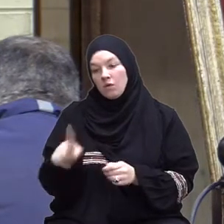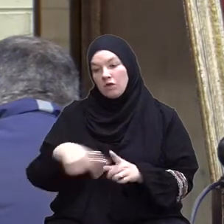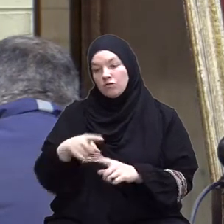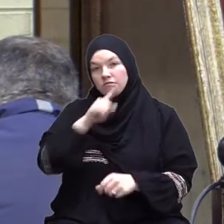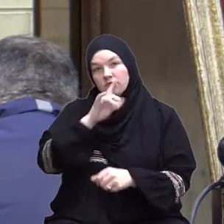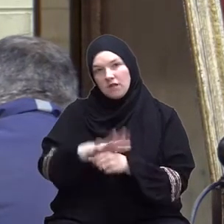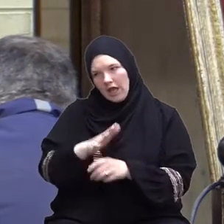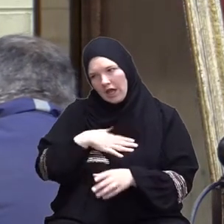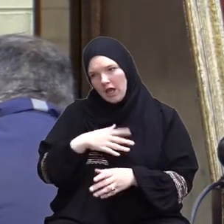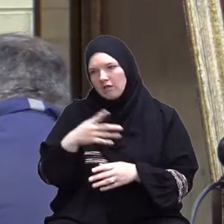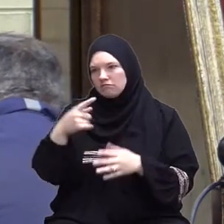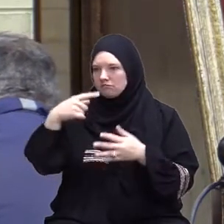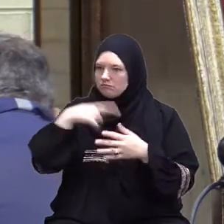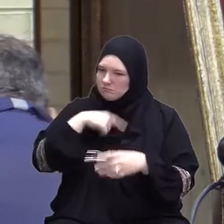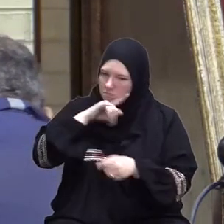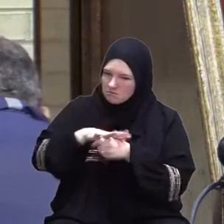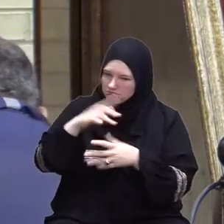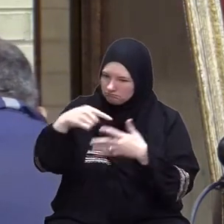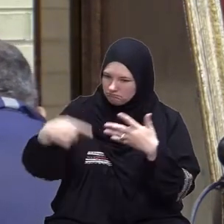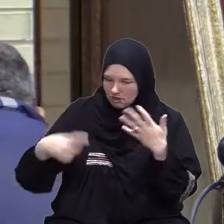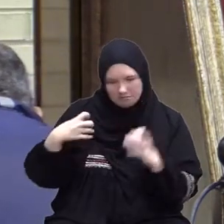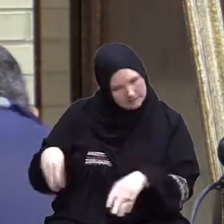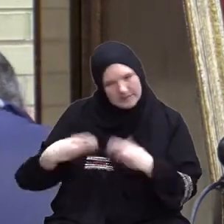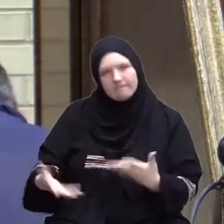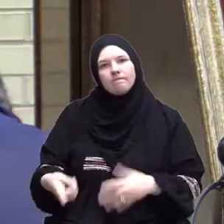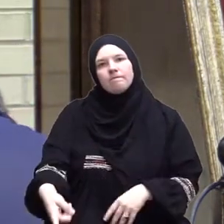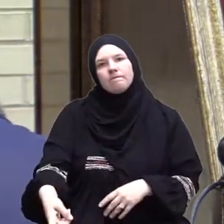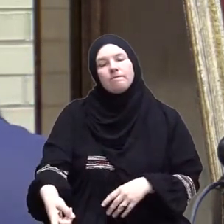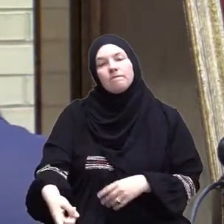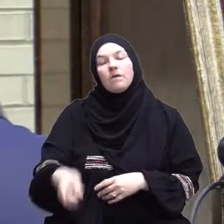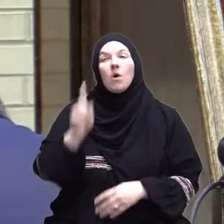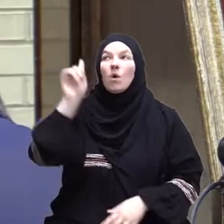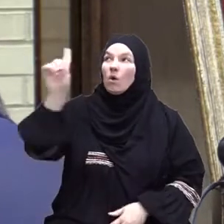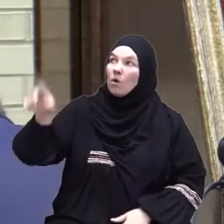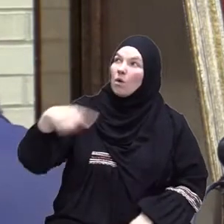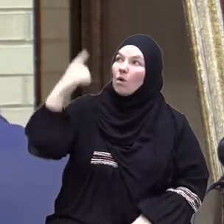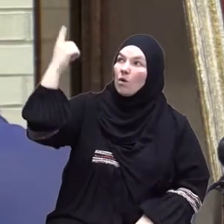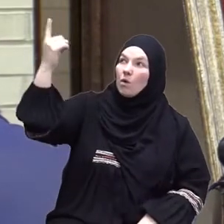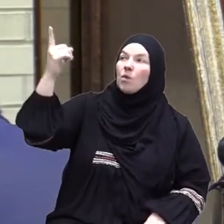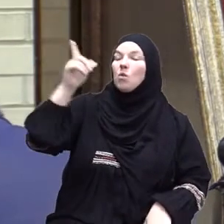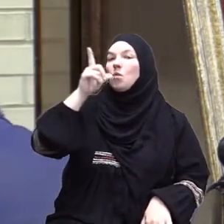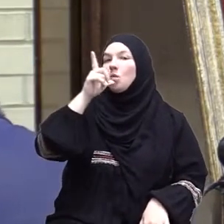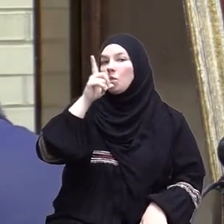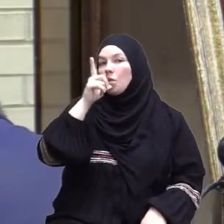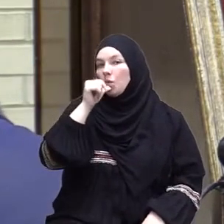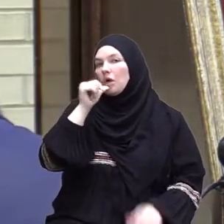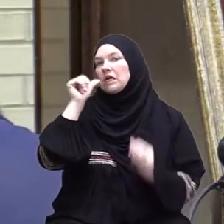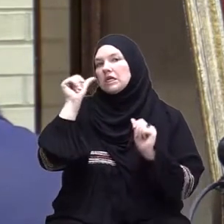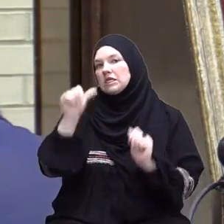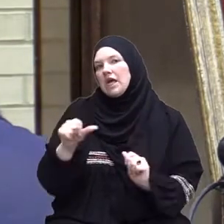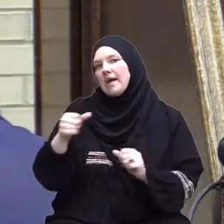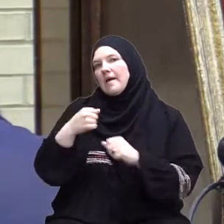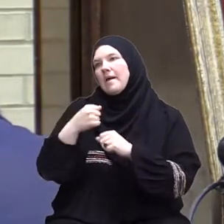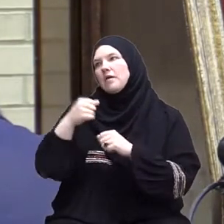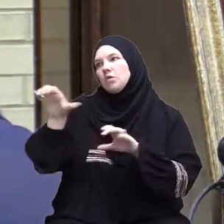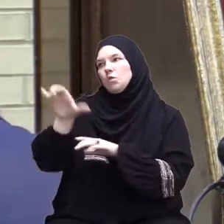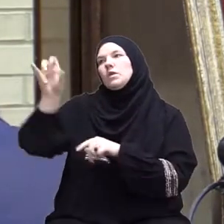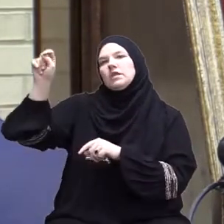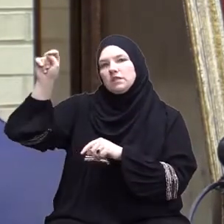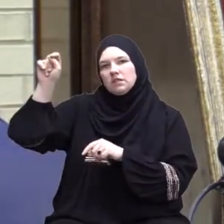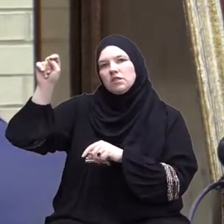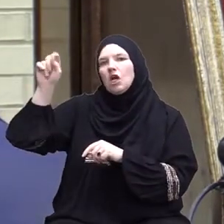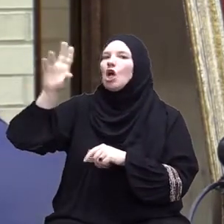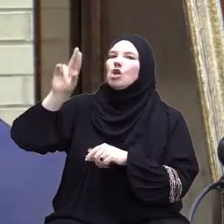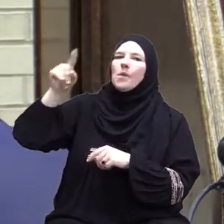you. So Allah subhanahu wa ta'ala, He is the only one who can oblige Himself, but no one